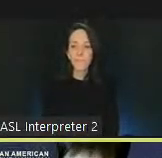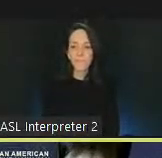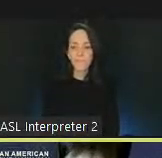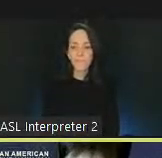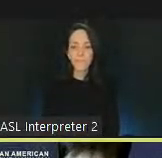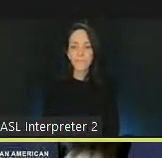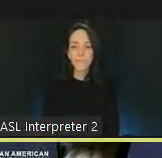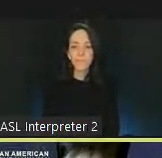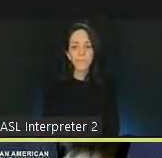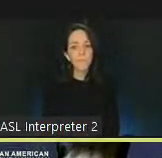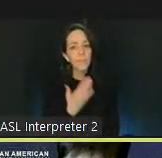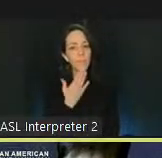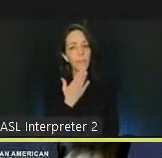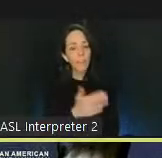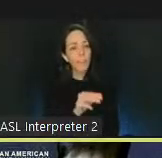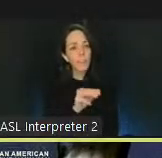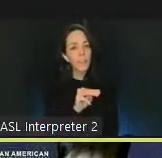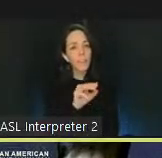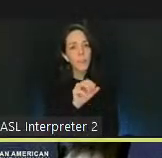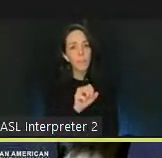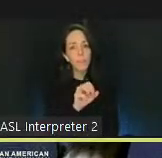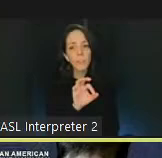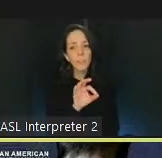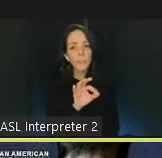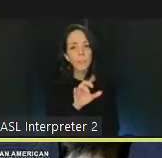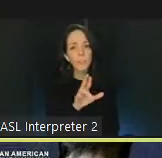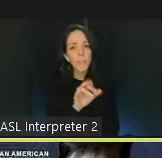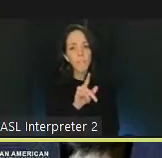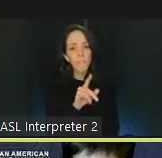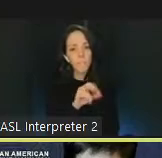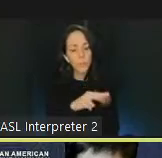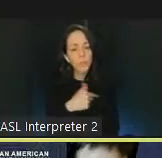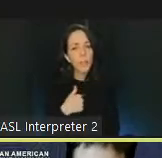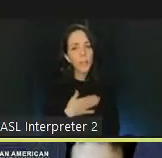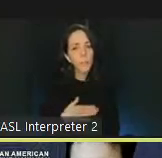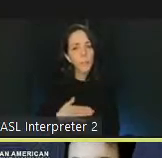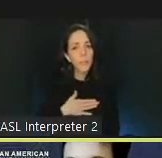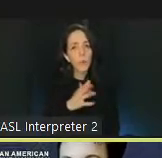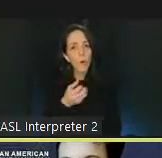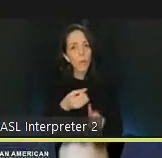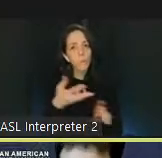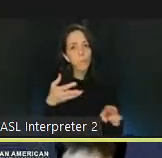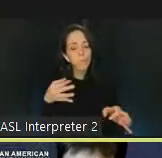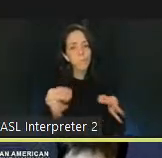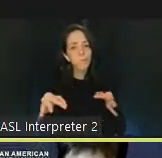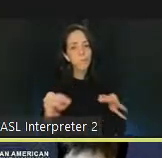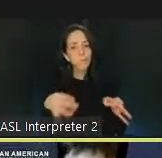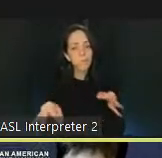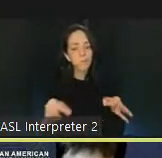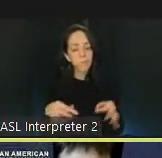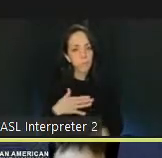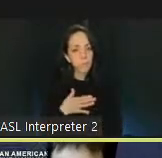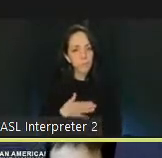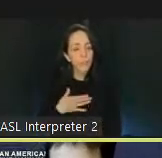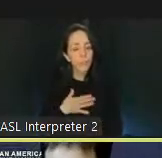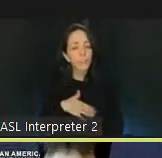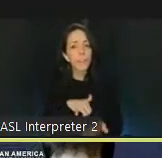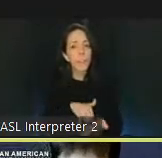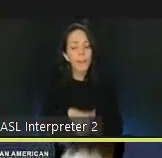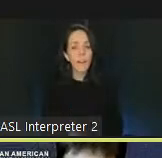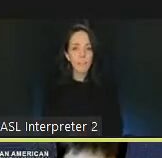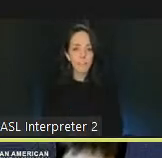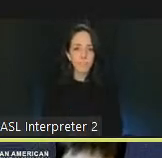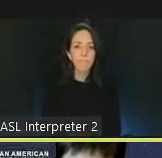Thank you, Ms. Fuller. I appreciate the explanation that you've provided to Commissioner Rogers.